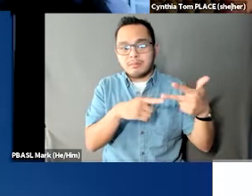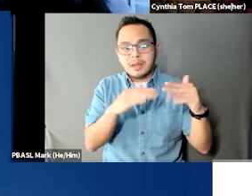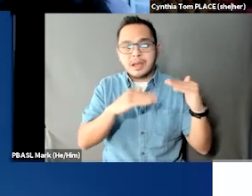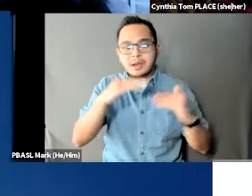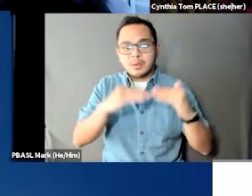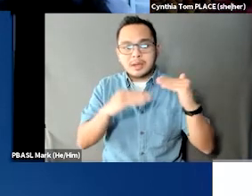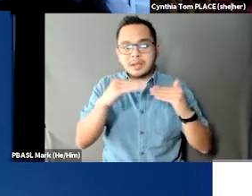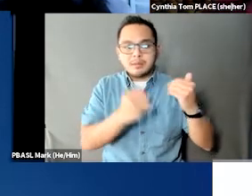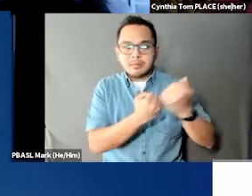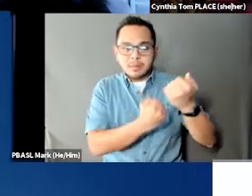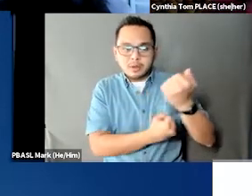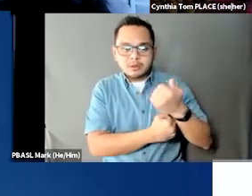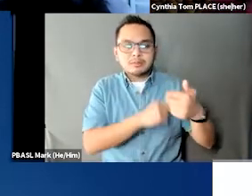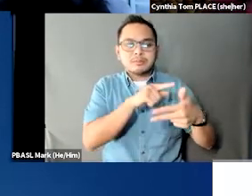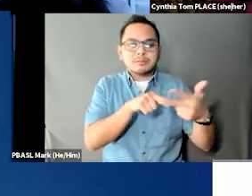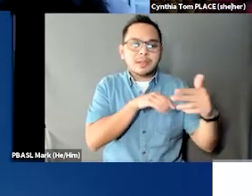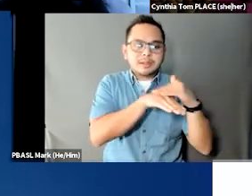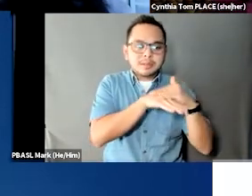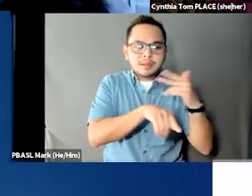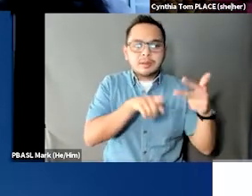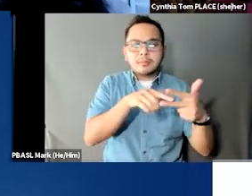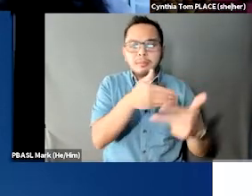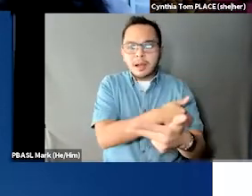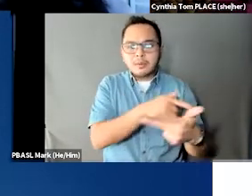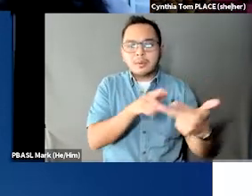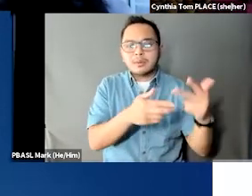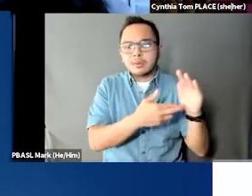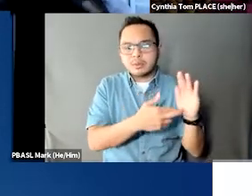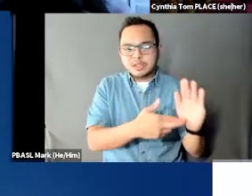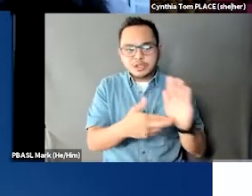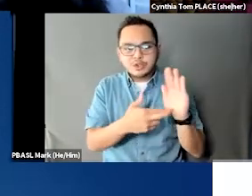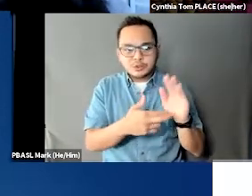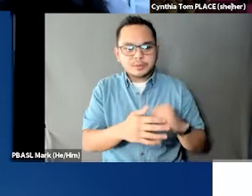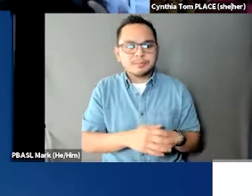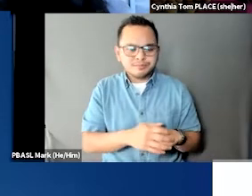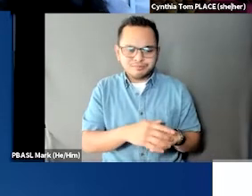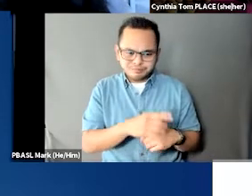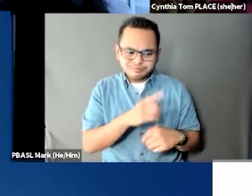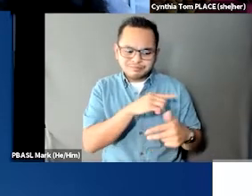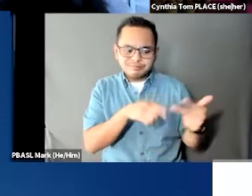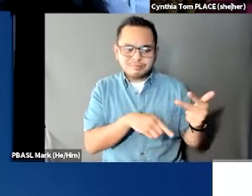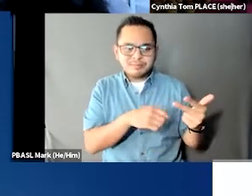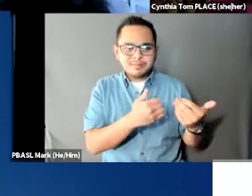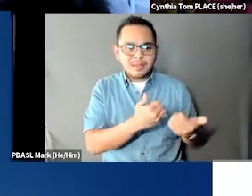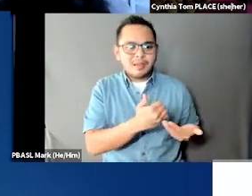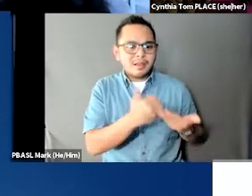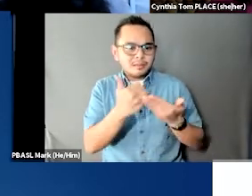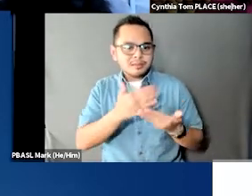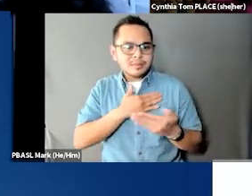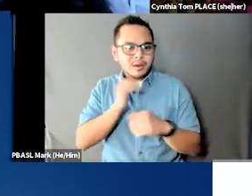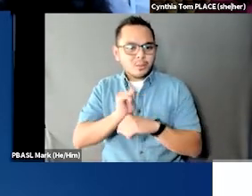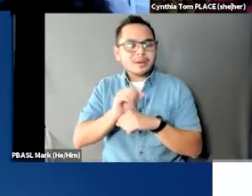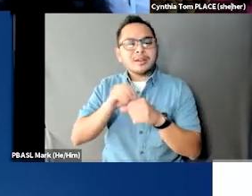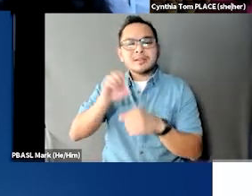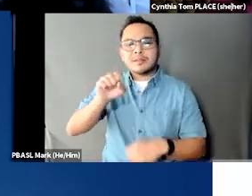of accessibility, power, and representation, which really drove my work at the San Francisco Arts Commission.